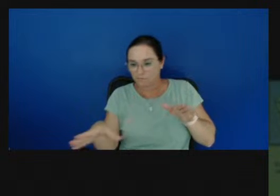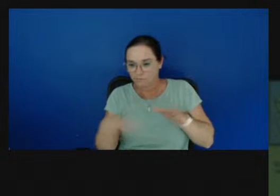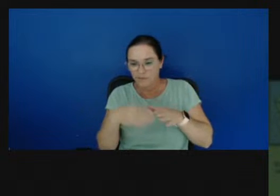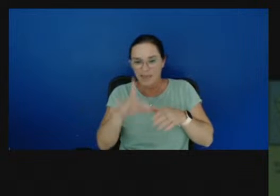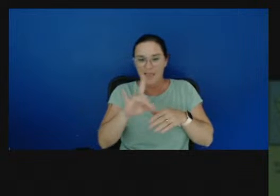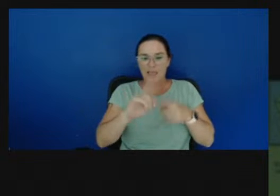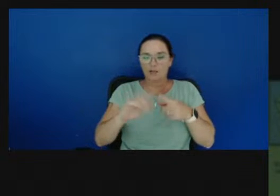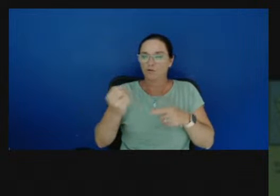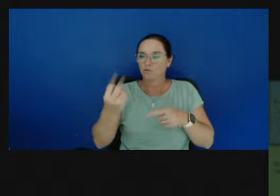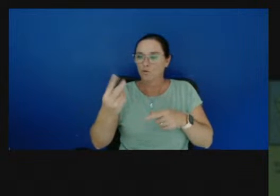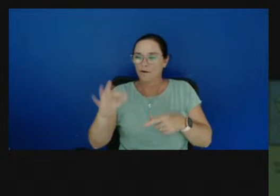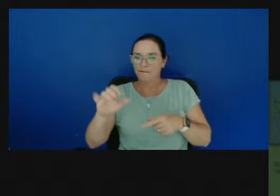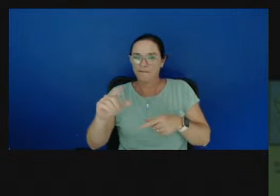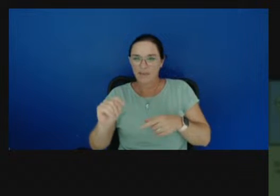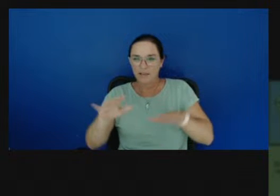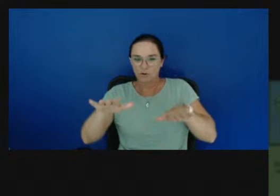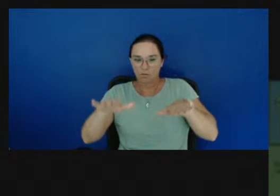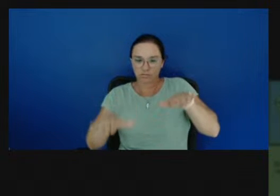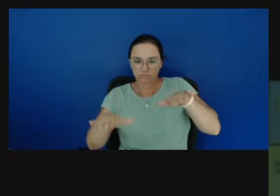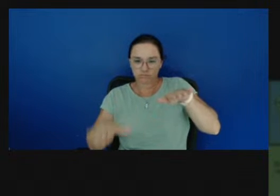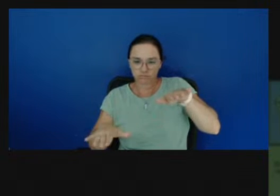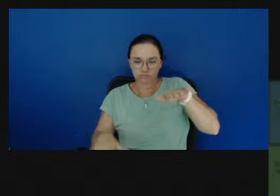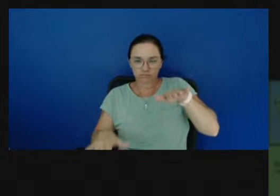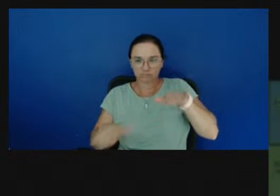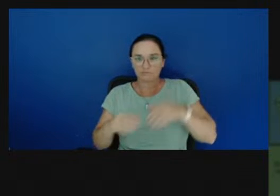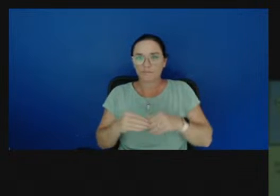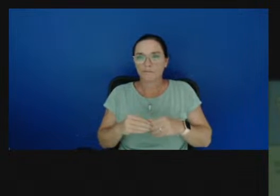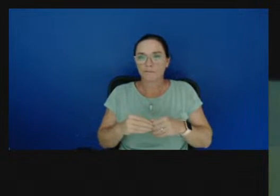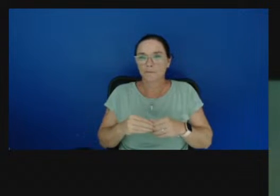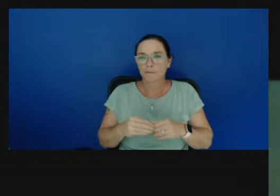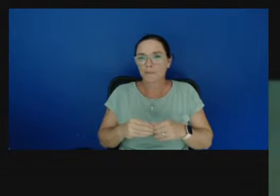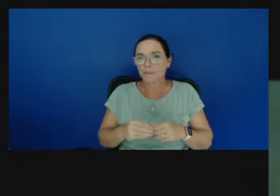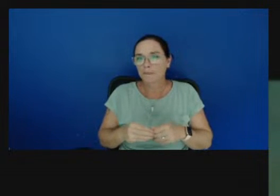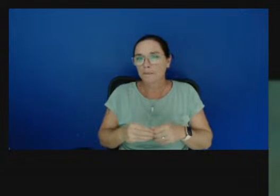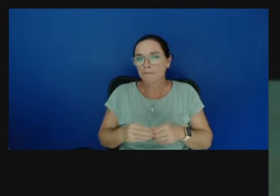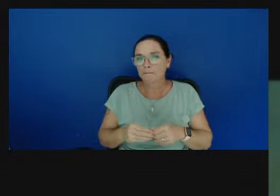the coastline. Scientists call a feature like this a graben.